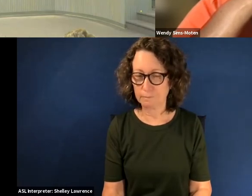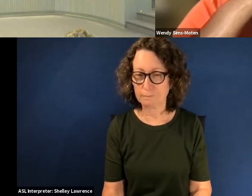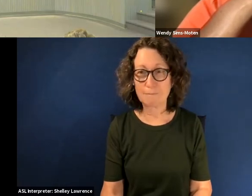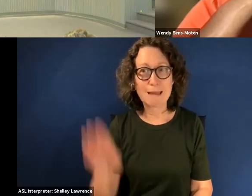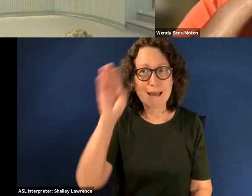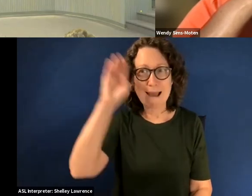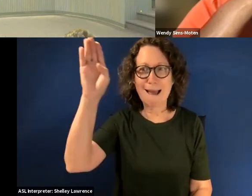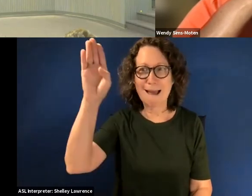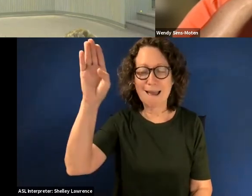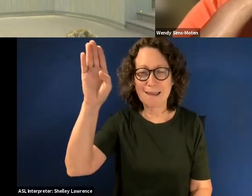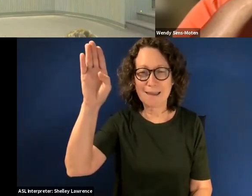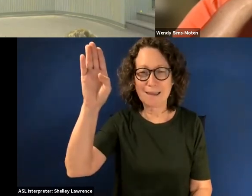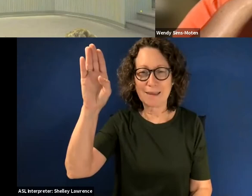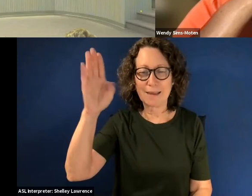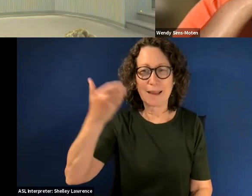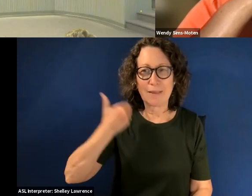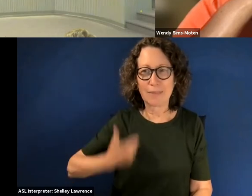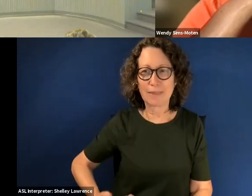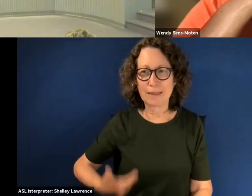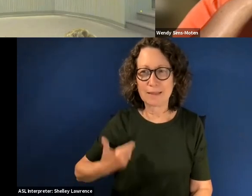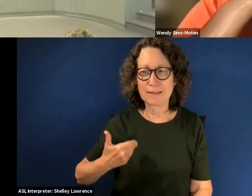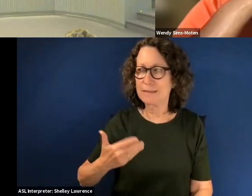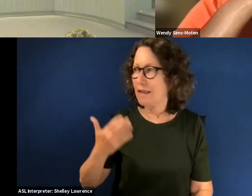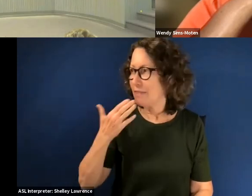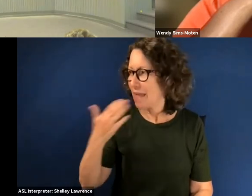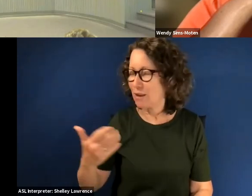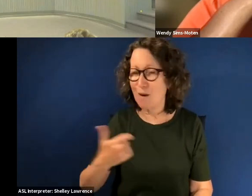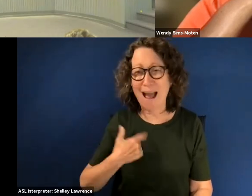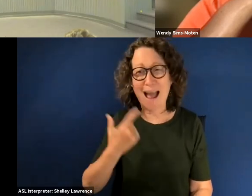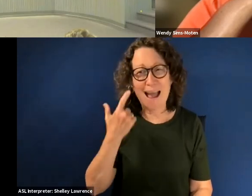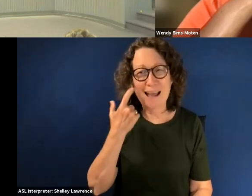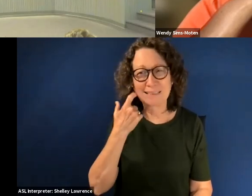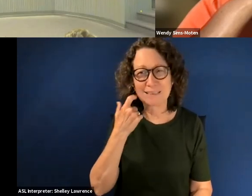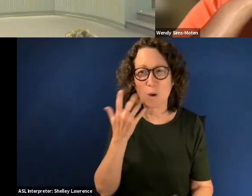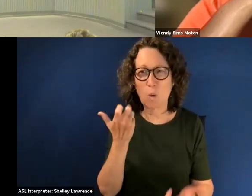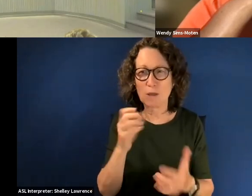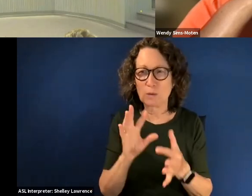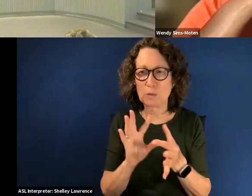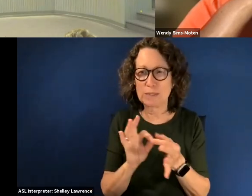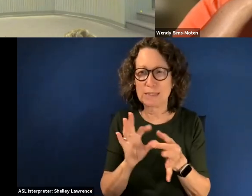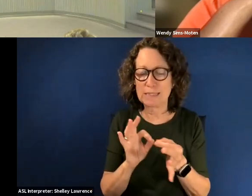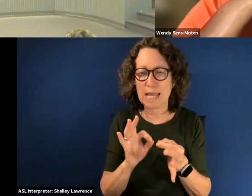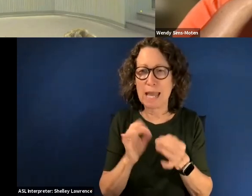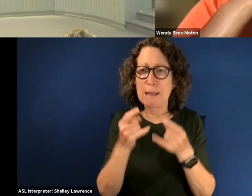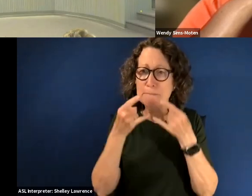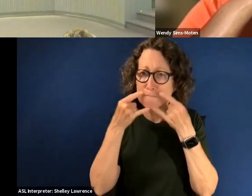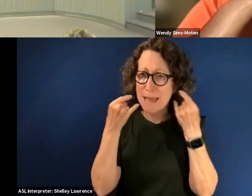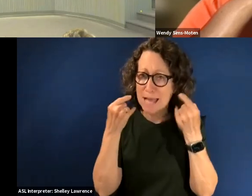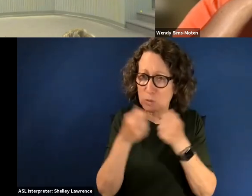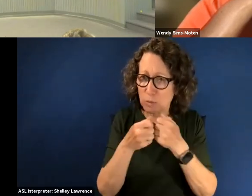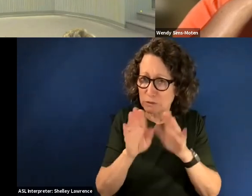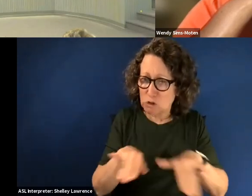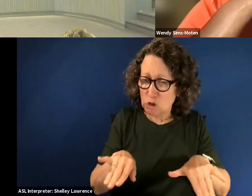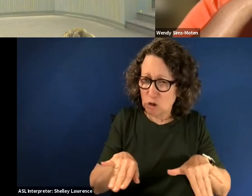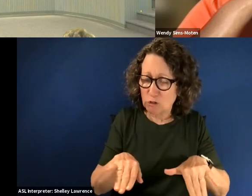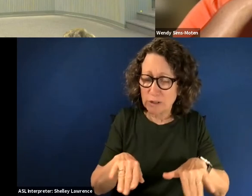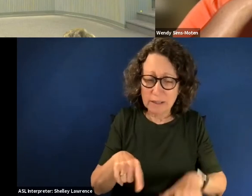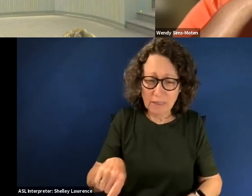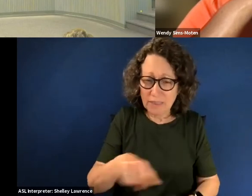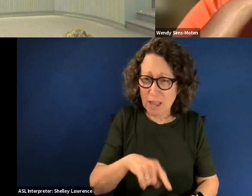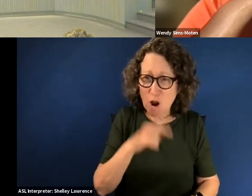Hi. This is, yeah, thank you. I just want to say, putting masks on children that aren't even